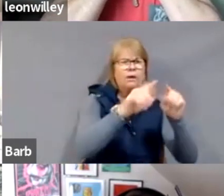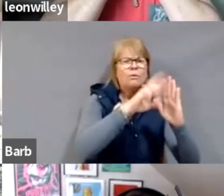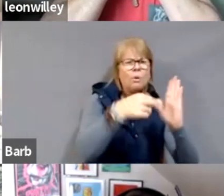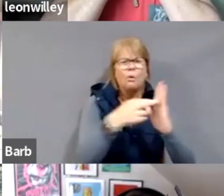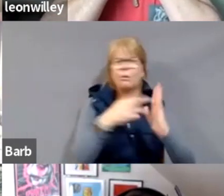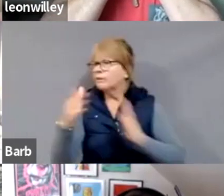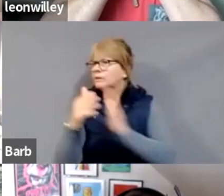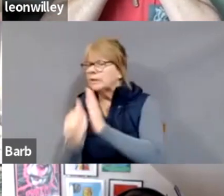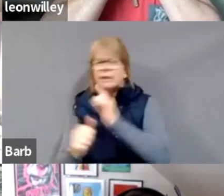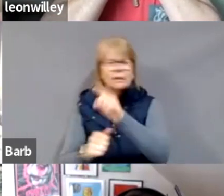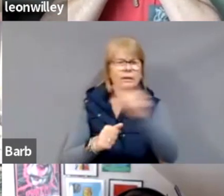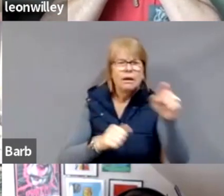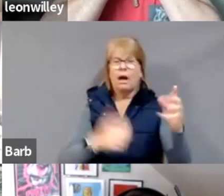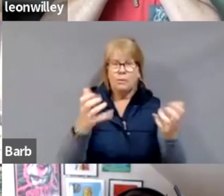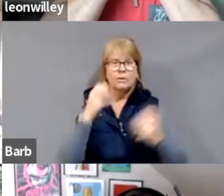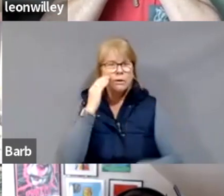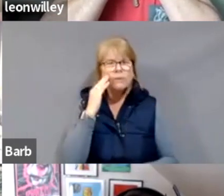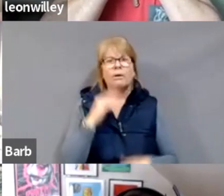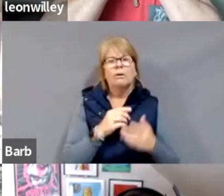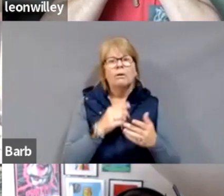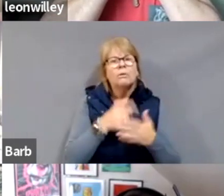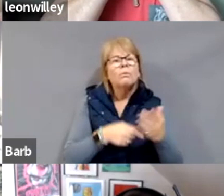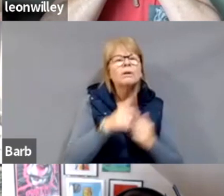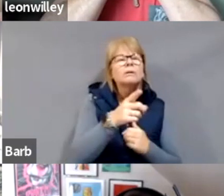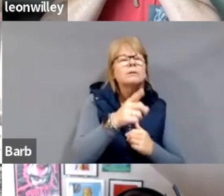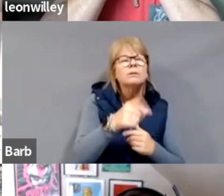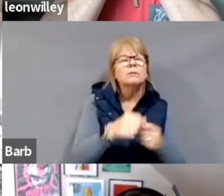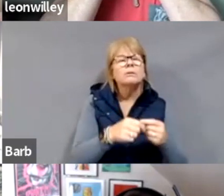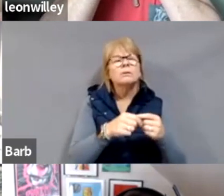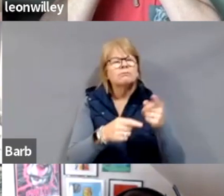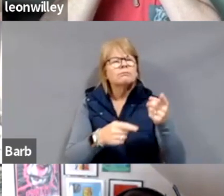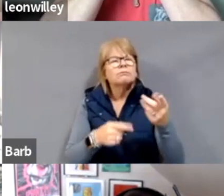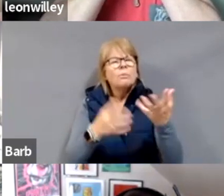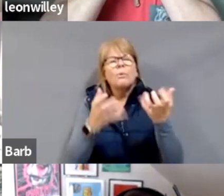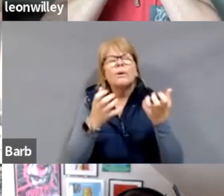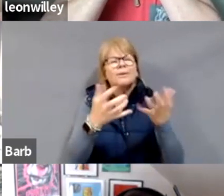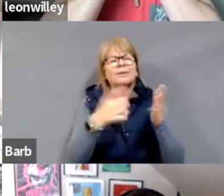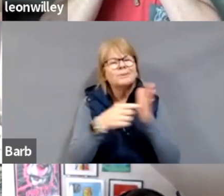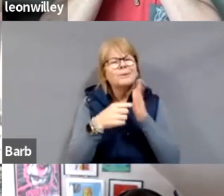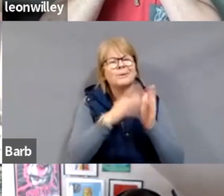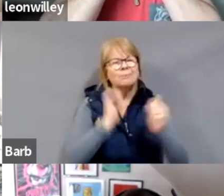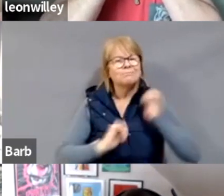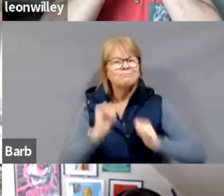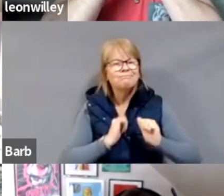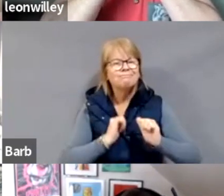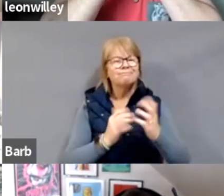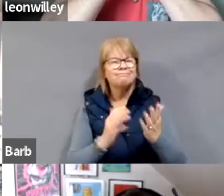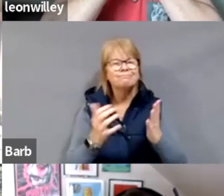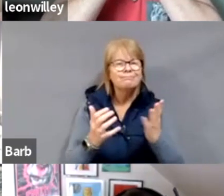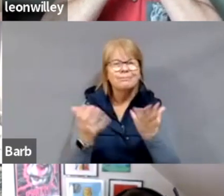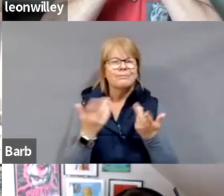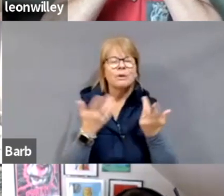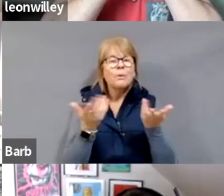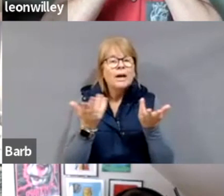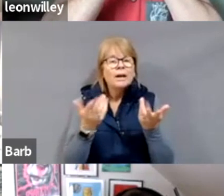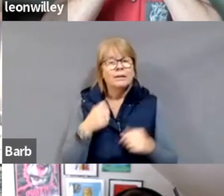And I'm always looking to know, like, what everyone's bucket list show is. If there's a way for, if that's a thing that I'm planning